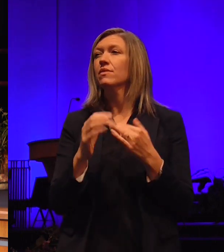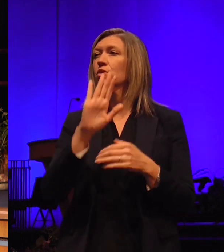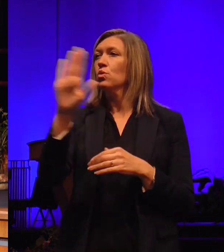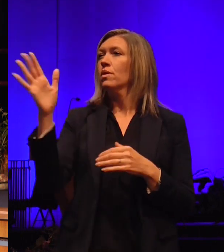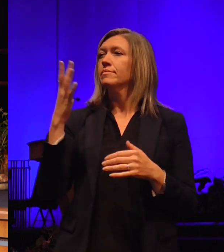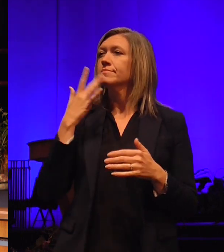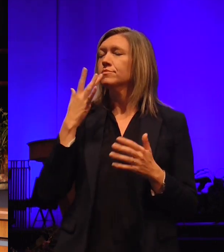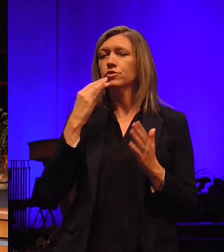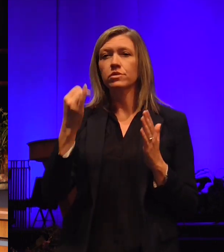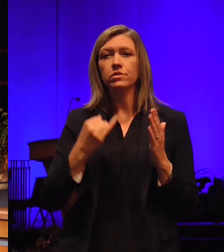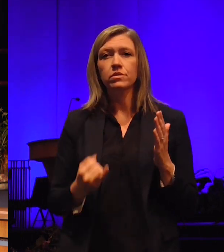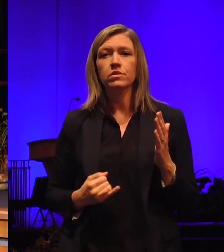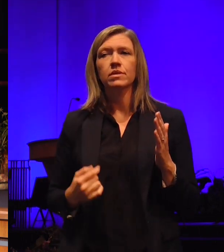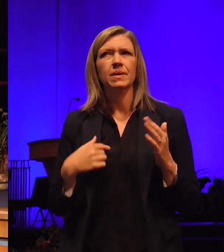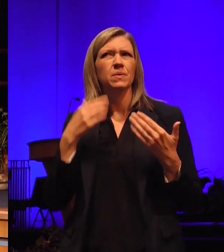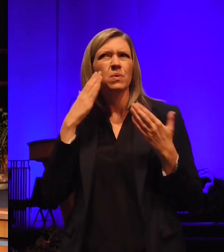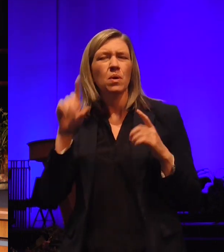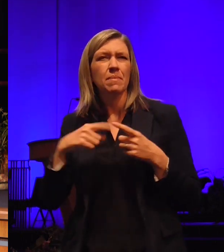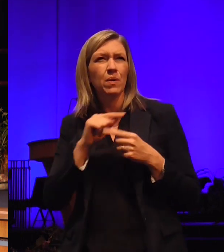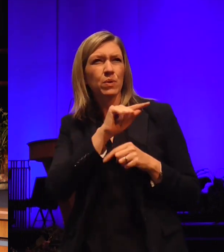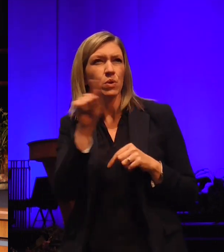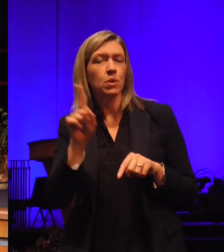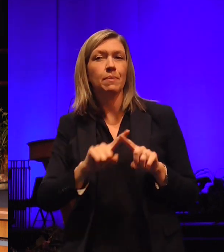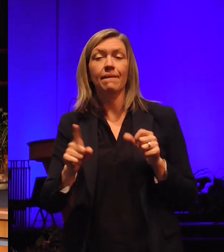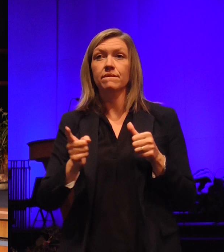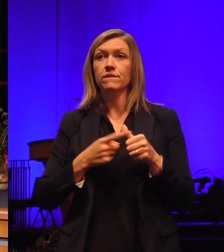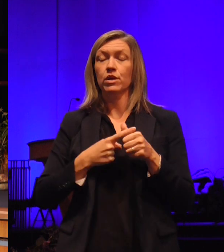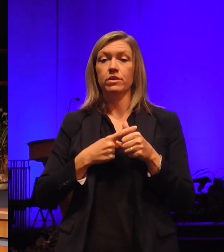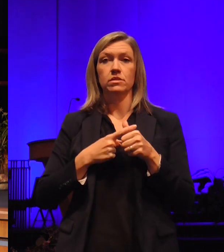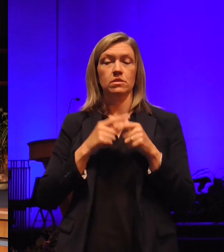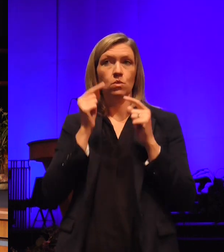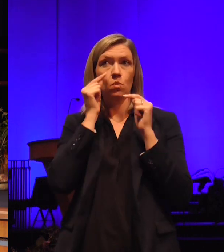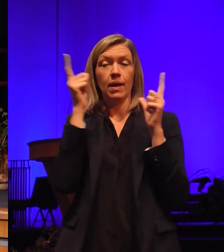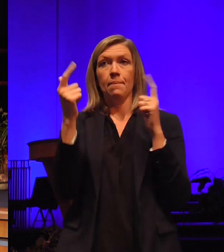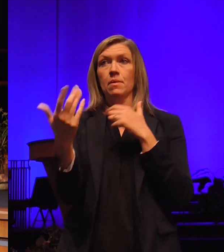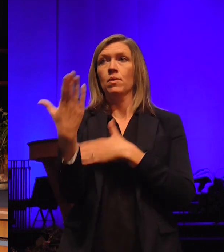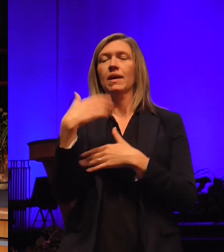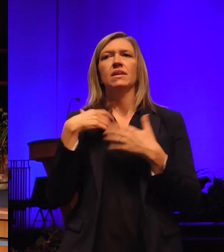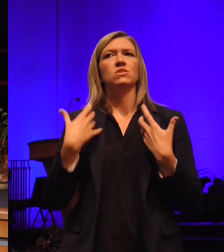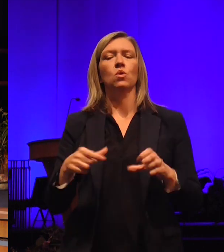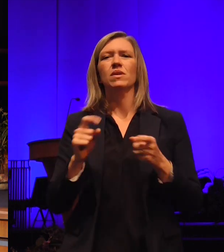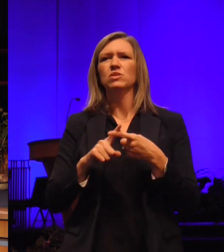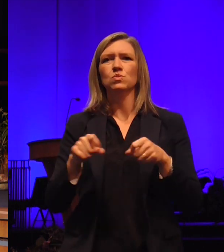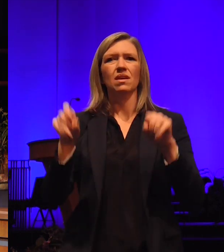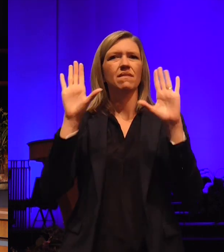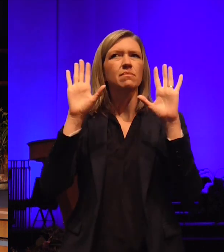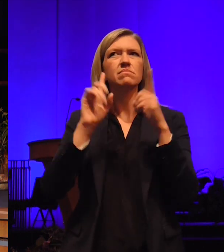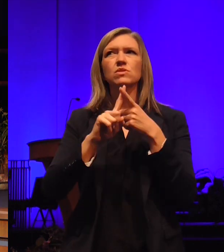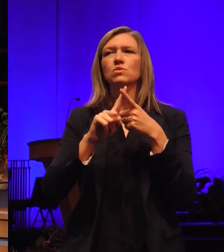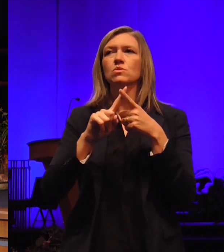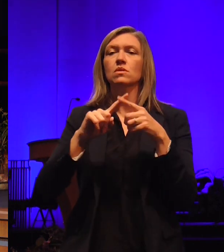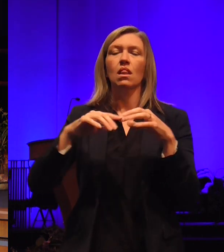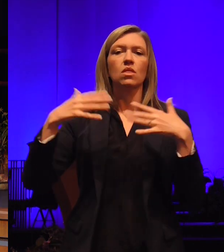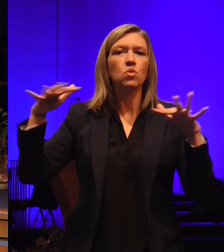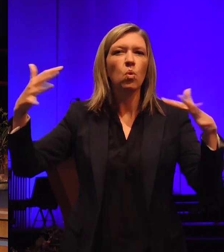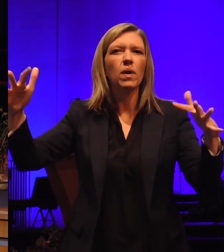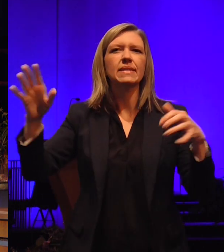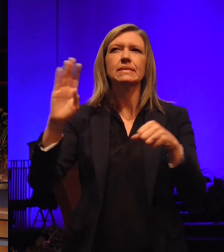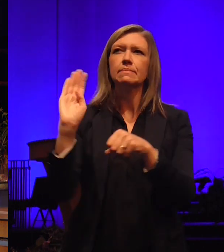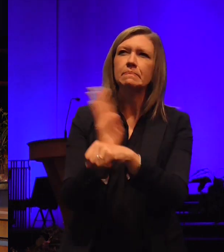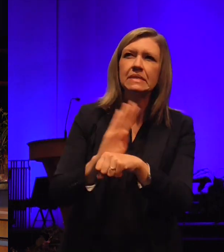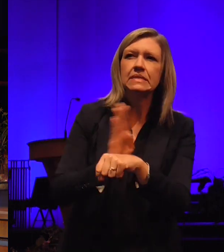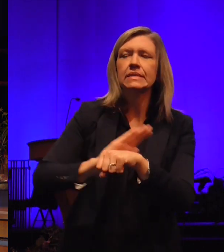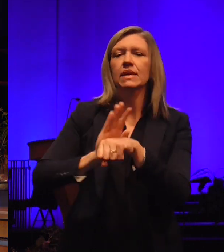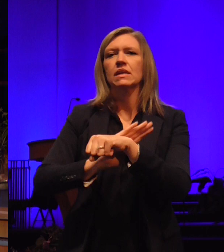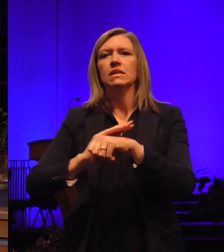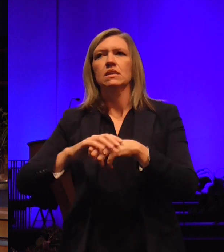along with, I don't know about you, but I don't want to surrender first thing in the morning to the noise and the busyness and the cruddy consciousness and